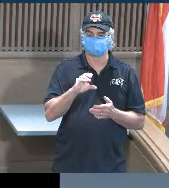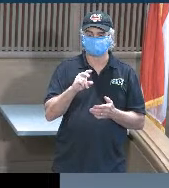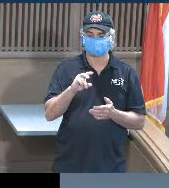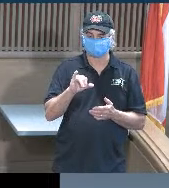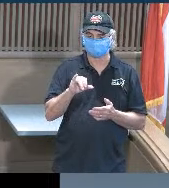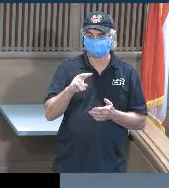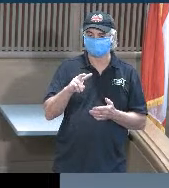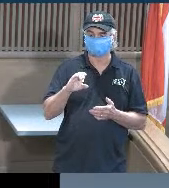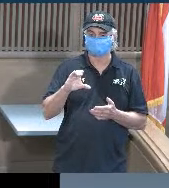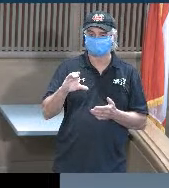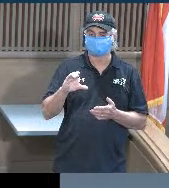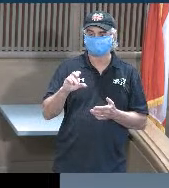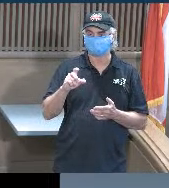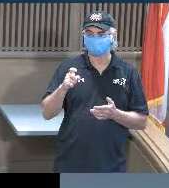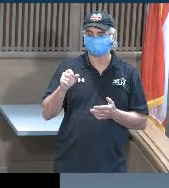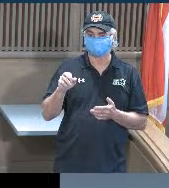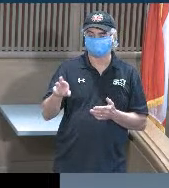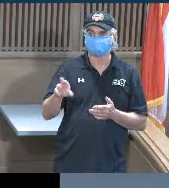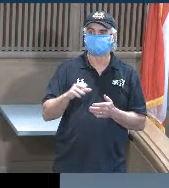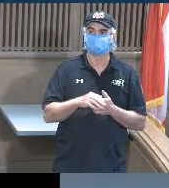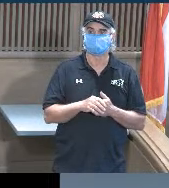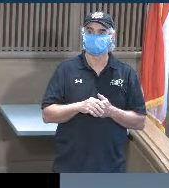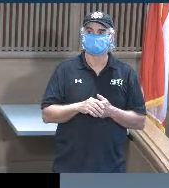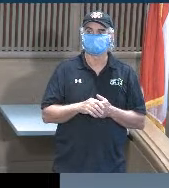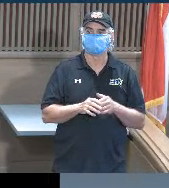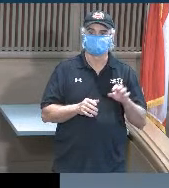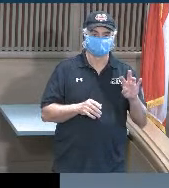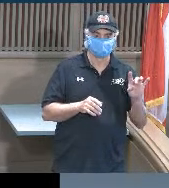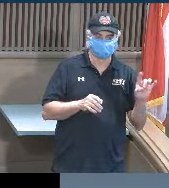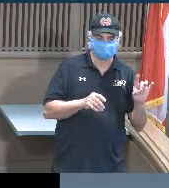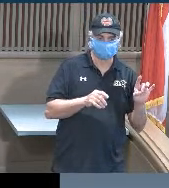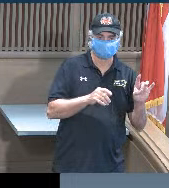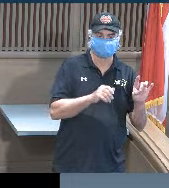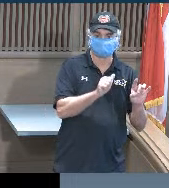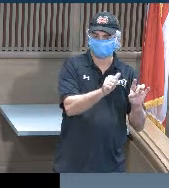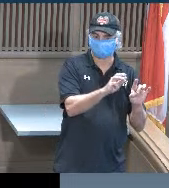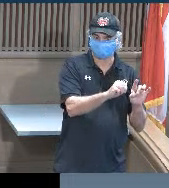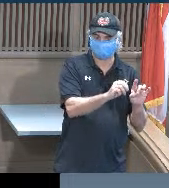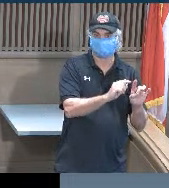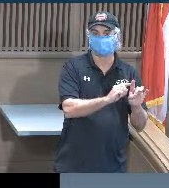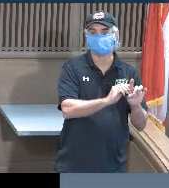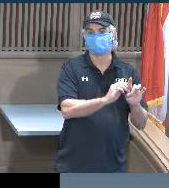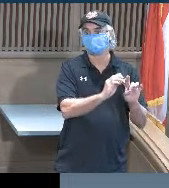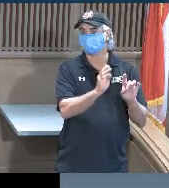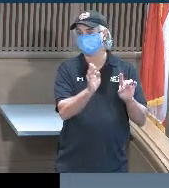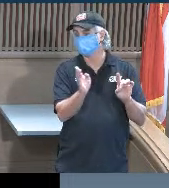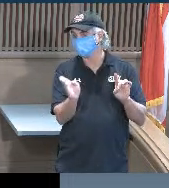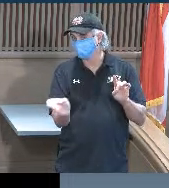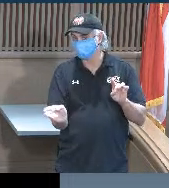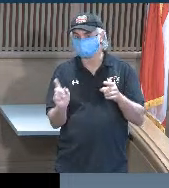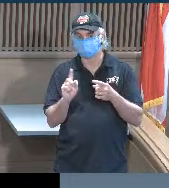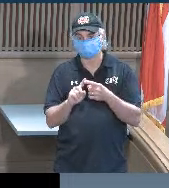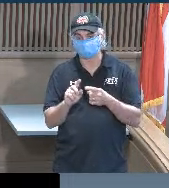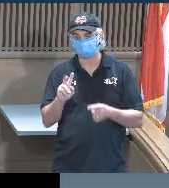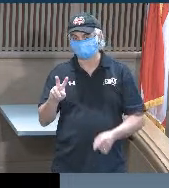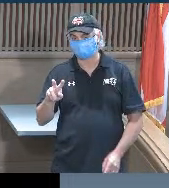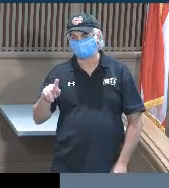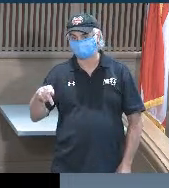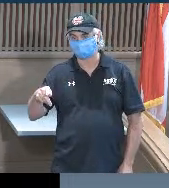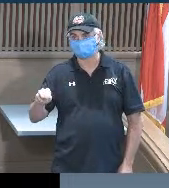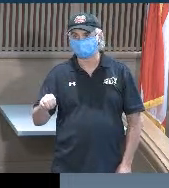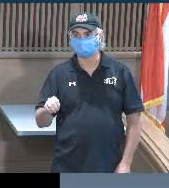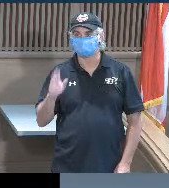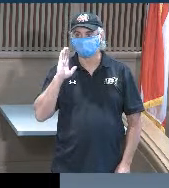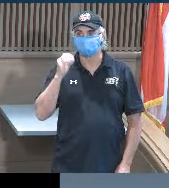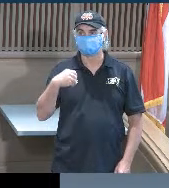will run from 8 o'clock in the morning until approximately 2 in the afternoon. We will be giving Pfizer